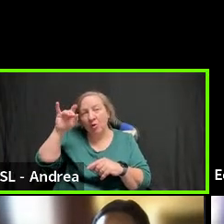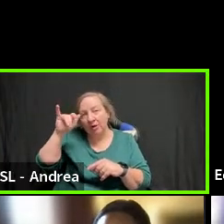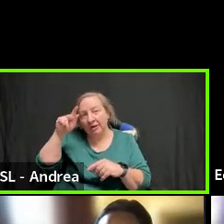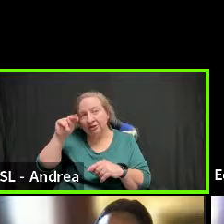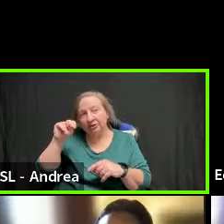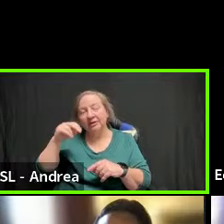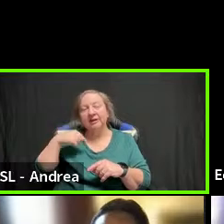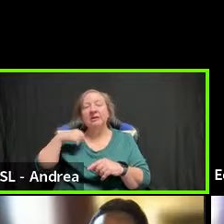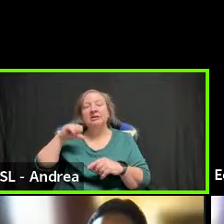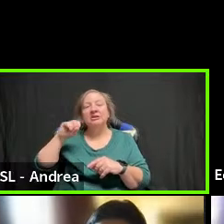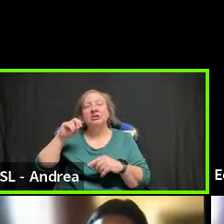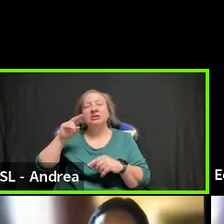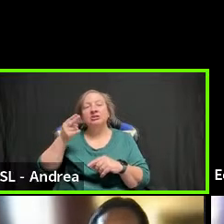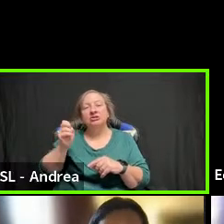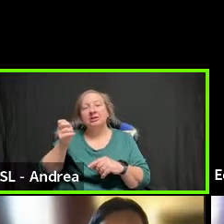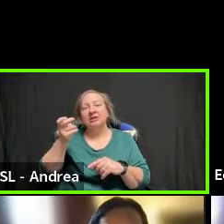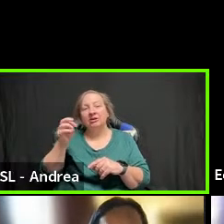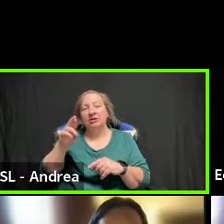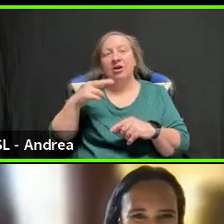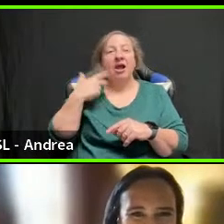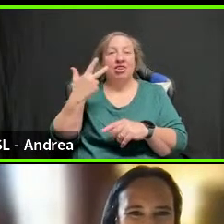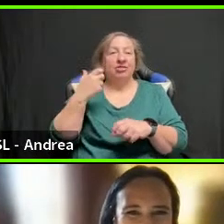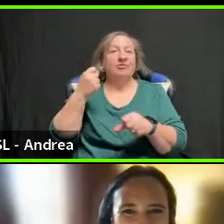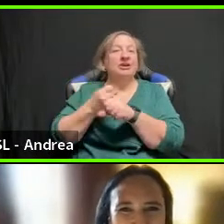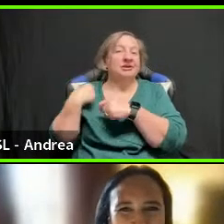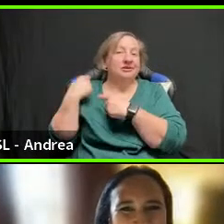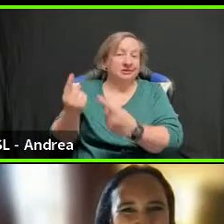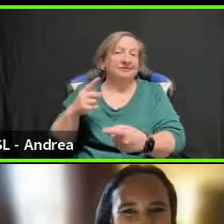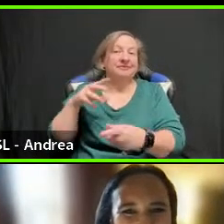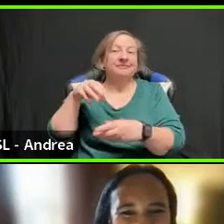3 years on this CAG